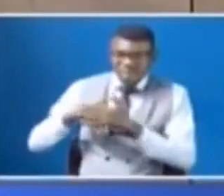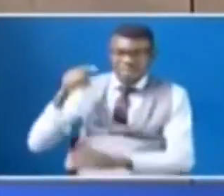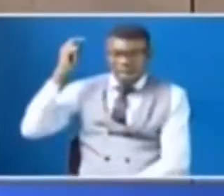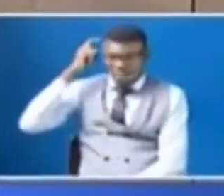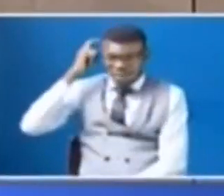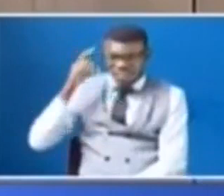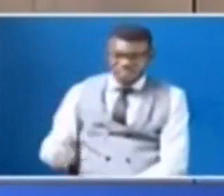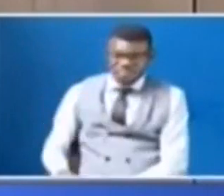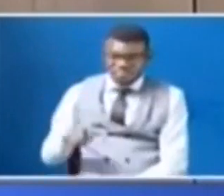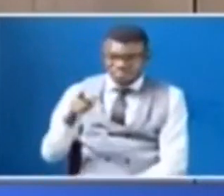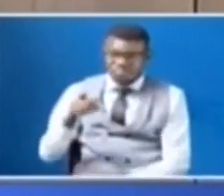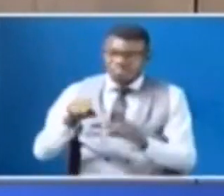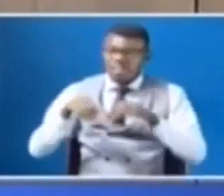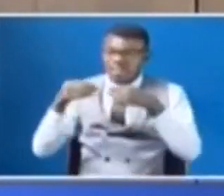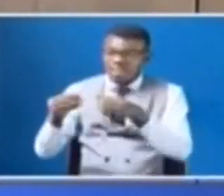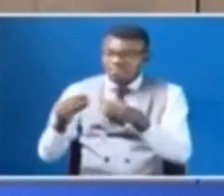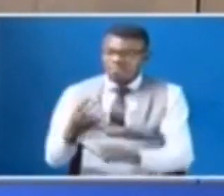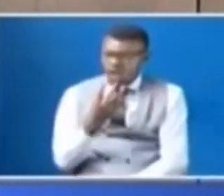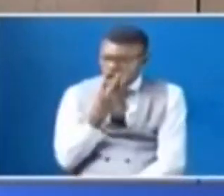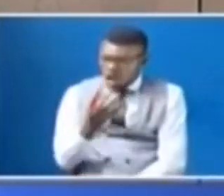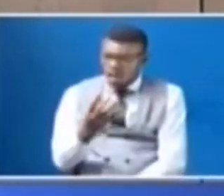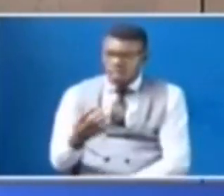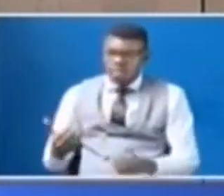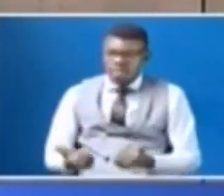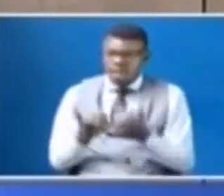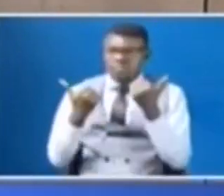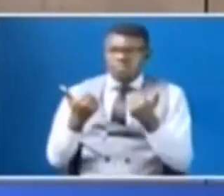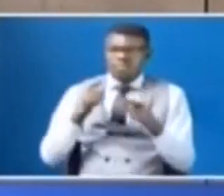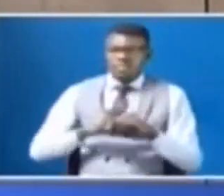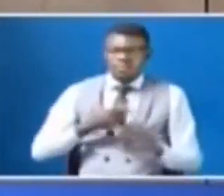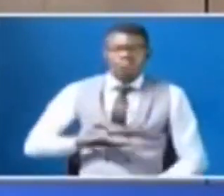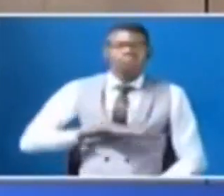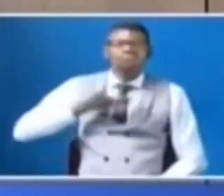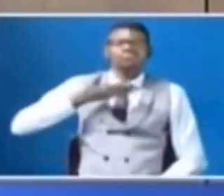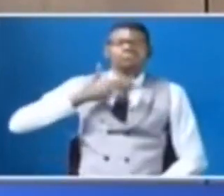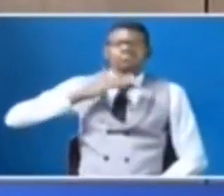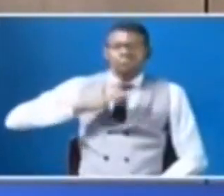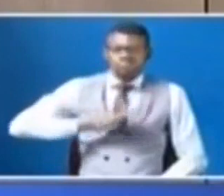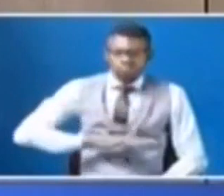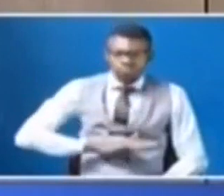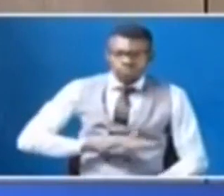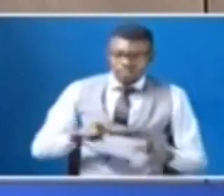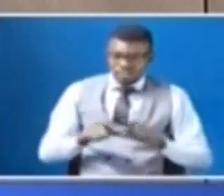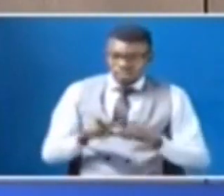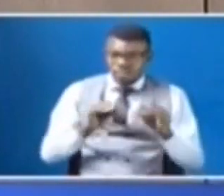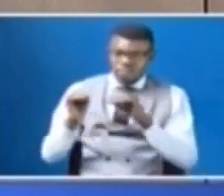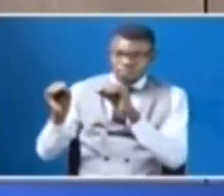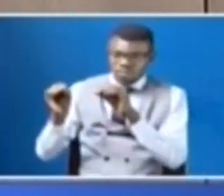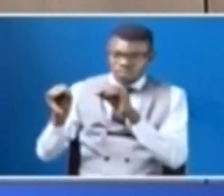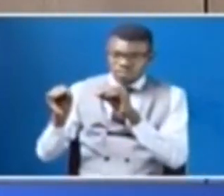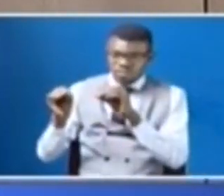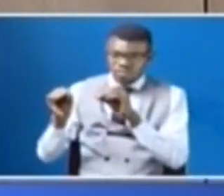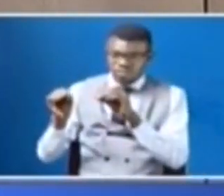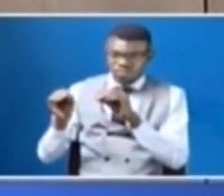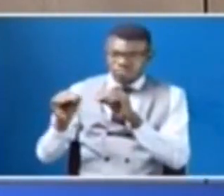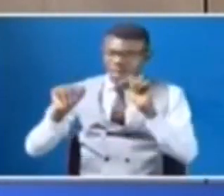gives radiation, and let's say when the patient inspiration and expiration, the robot also moves with the tumor, because the tumor, the system